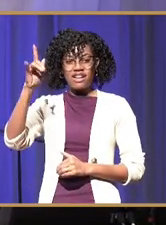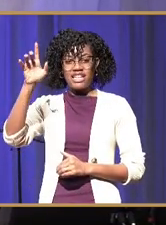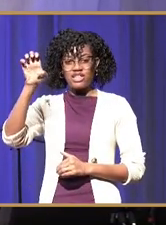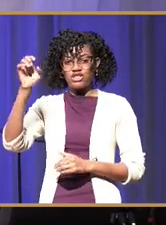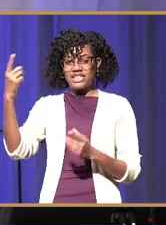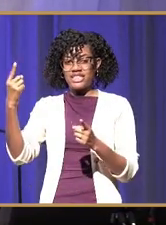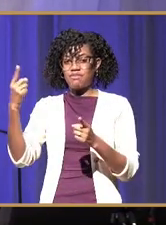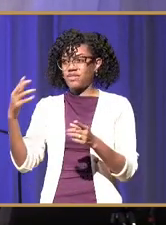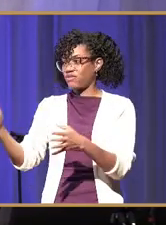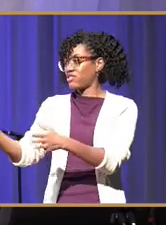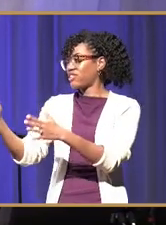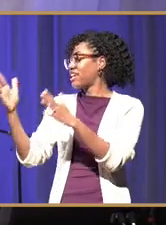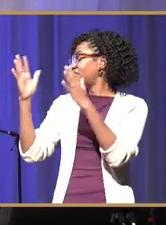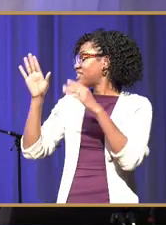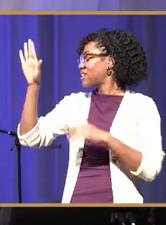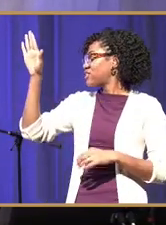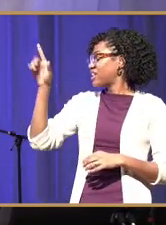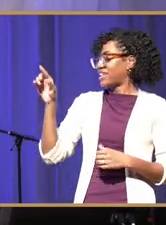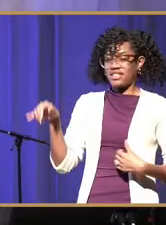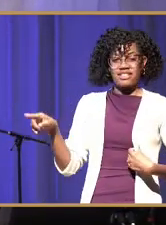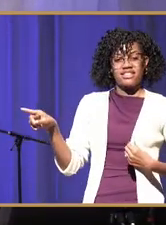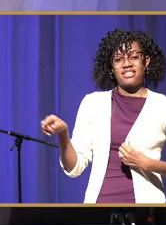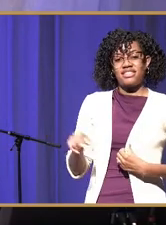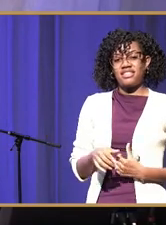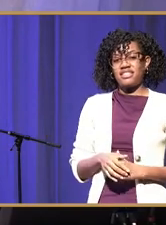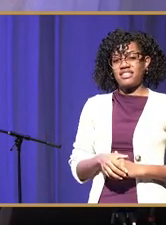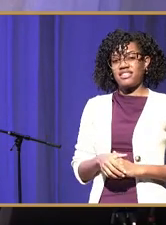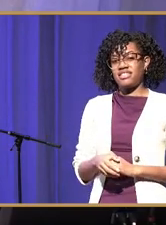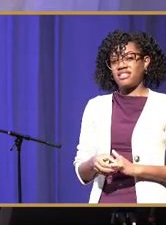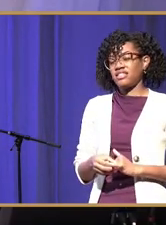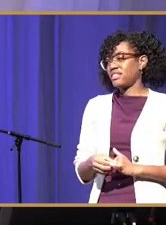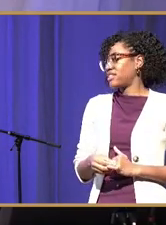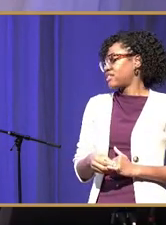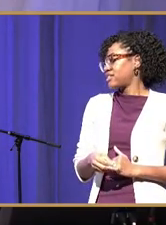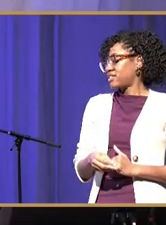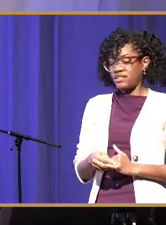Thank you, sir. To the rescue.